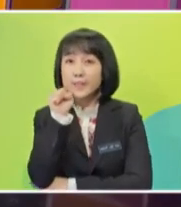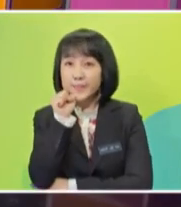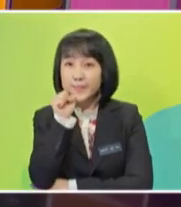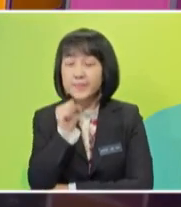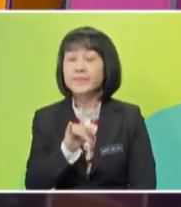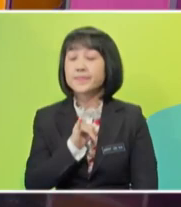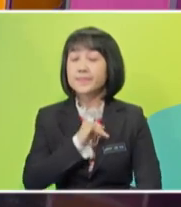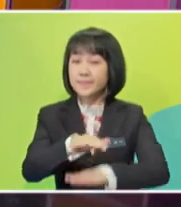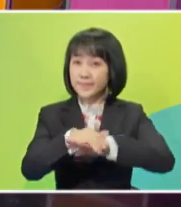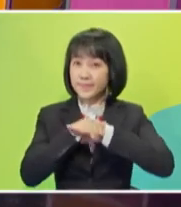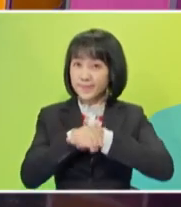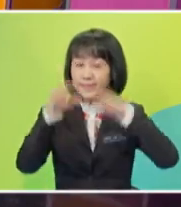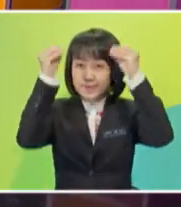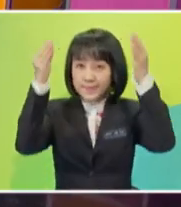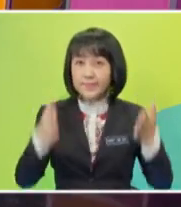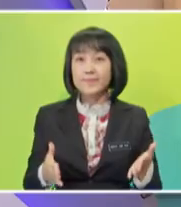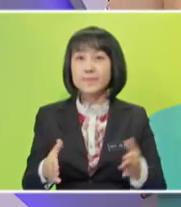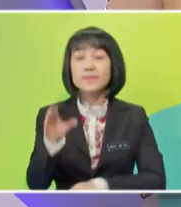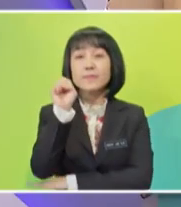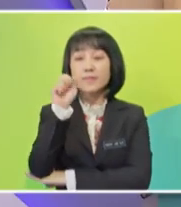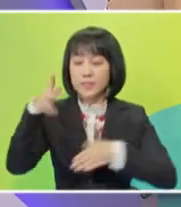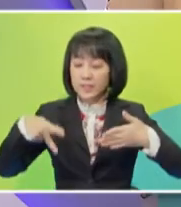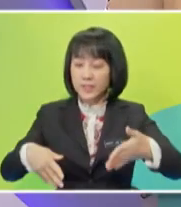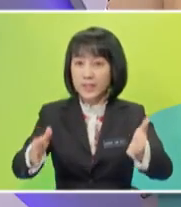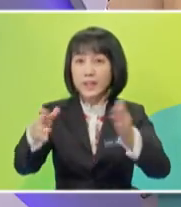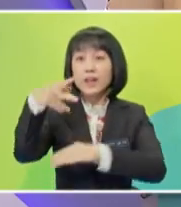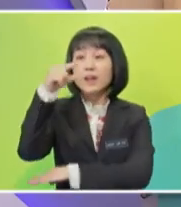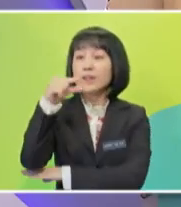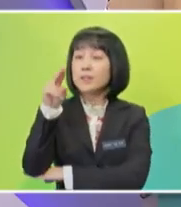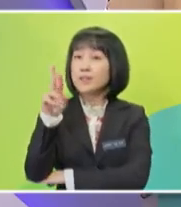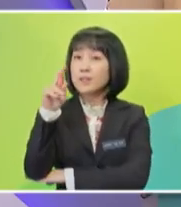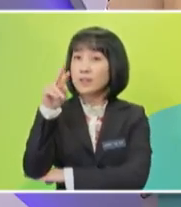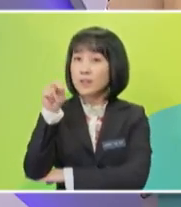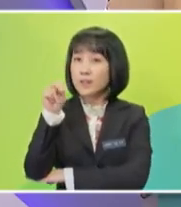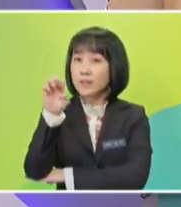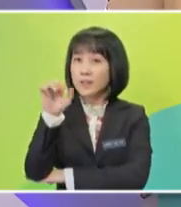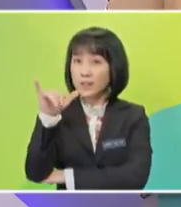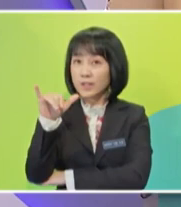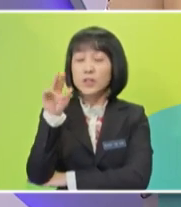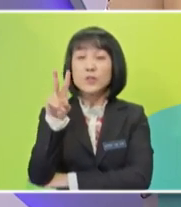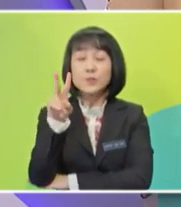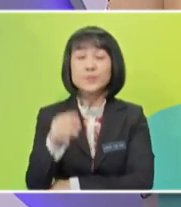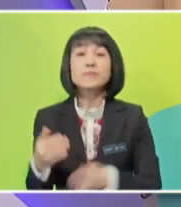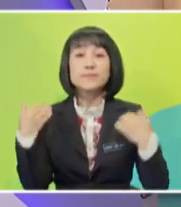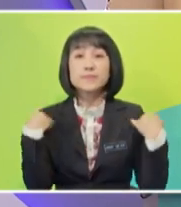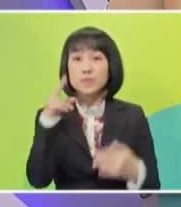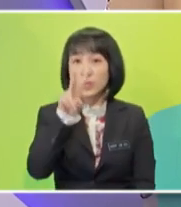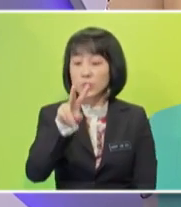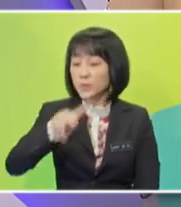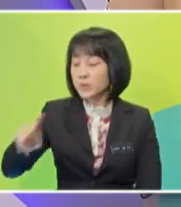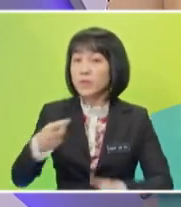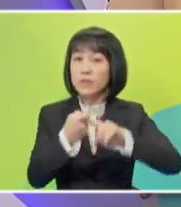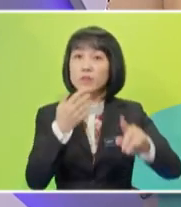from SK Jalan Gurney 2. So today, I actually have two pupils who are actually from my school as well. And they are,